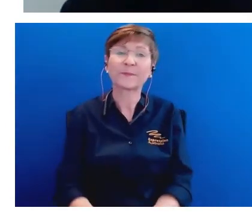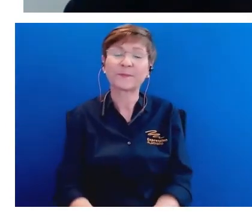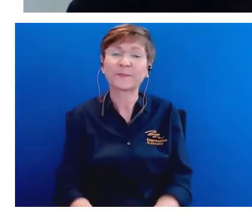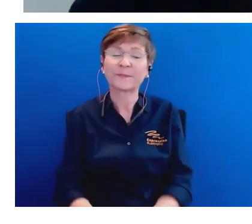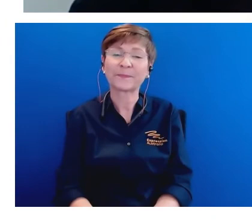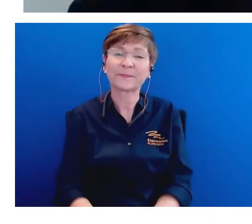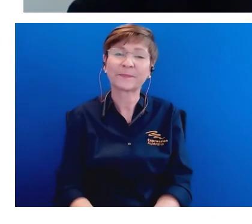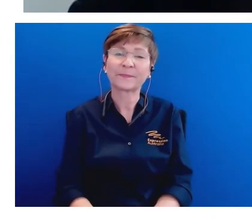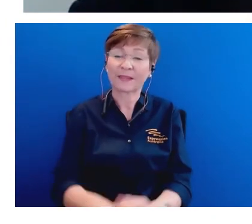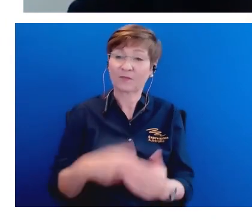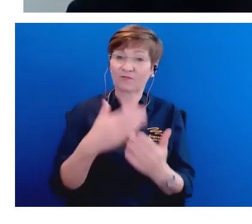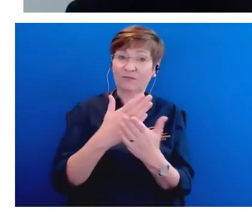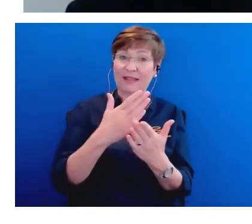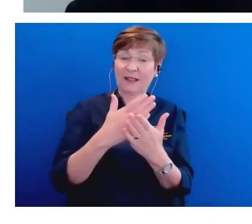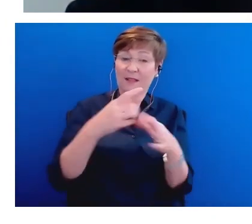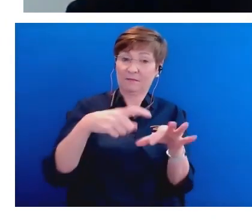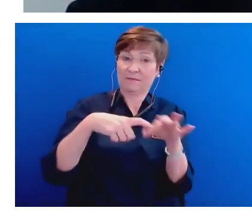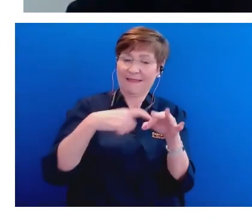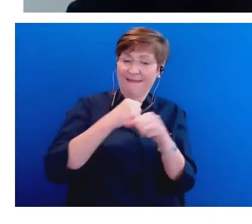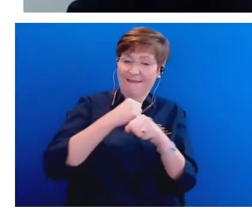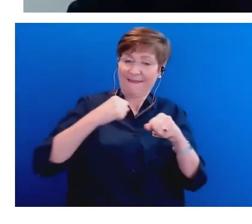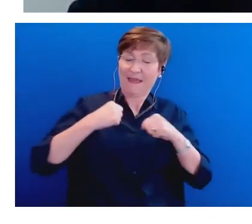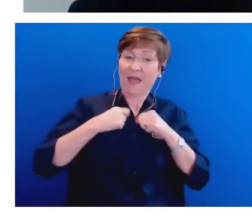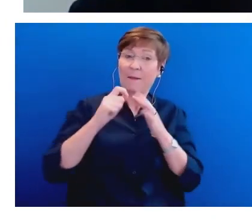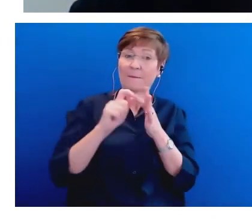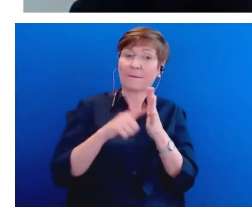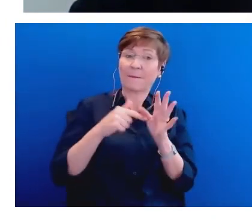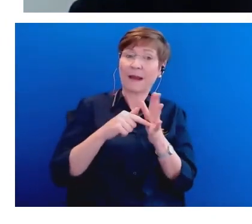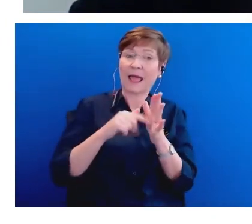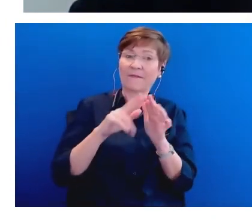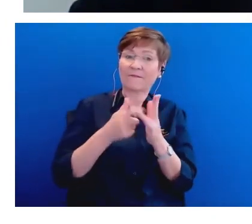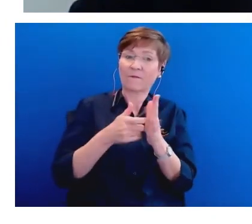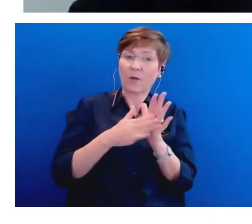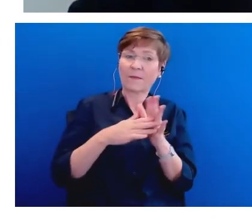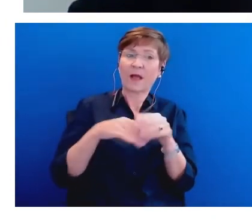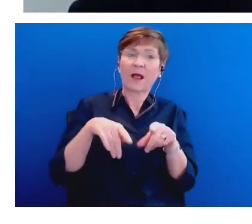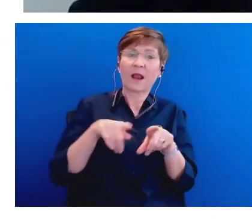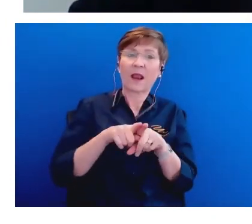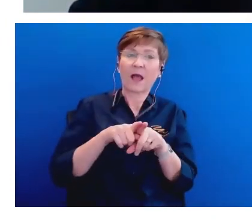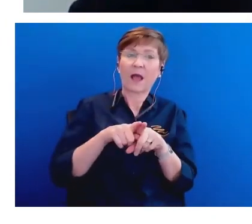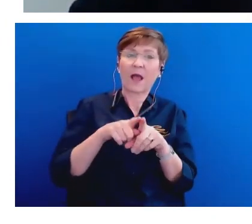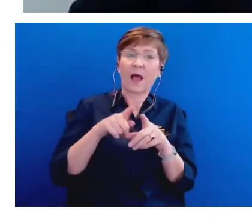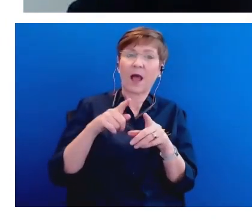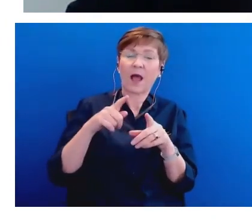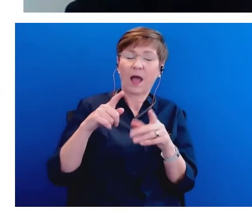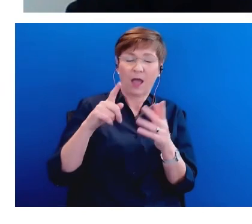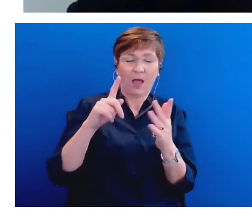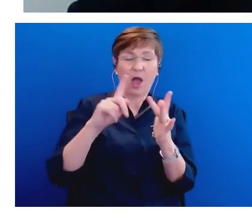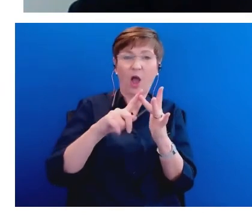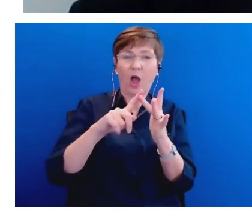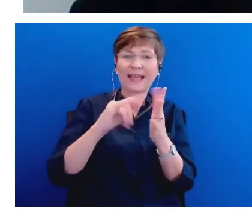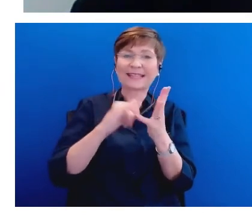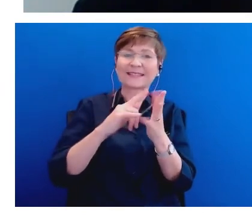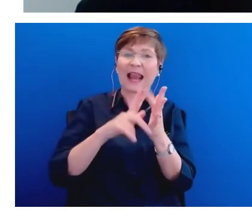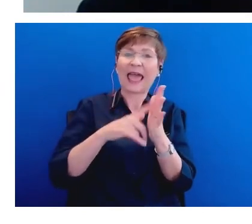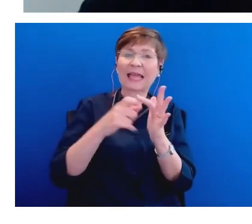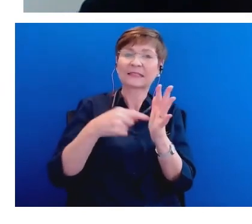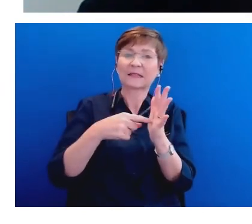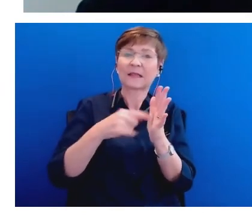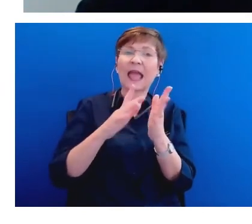So first question, are platforms like iSelect and their approach considered as they already compare?